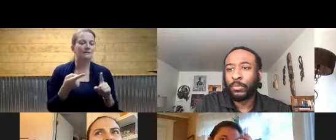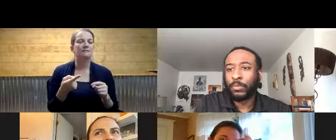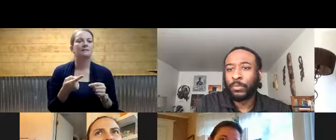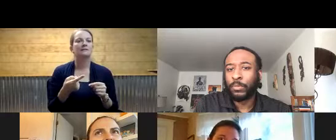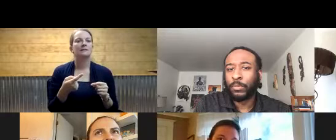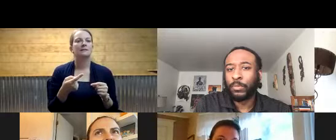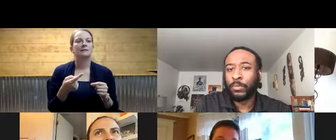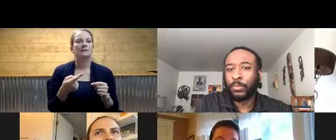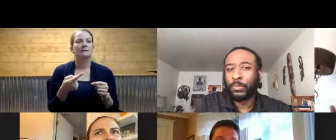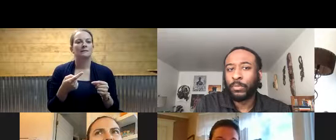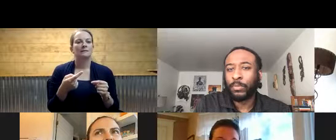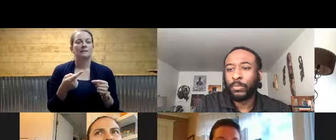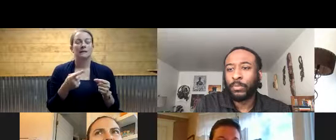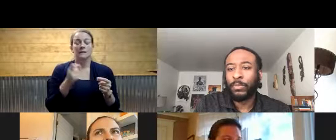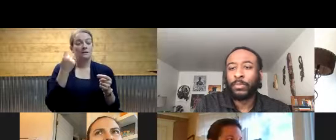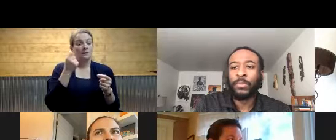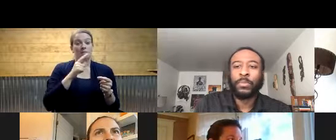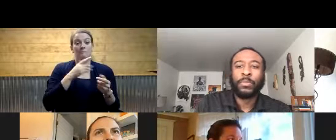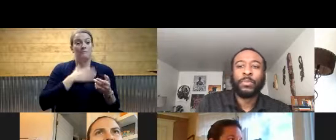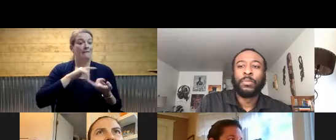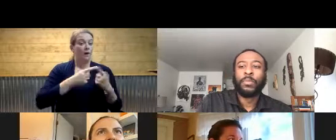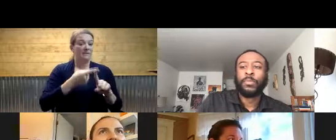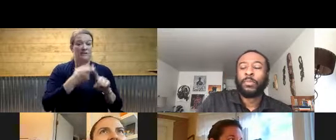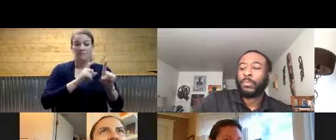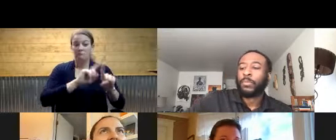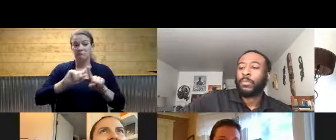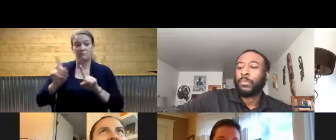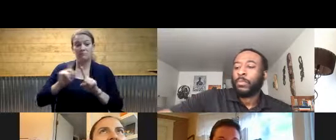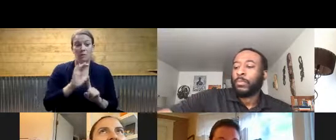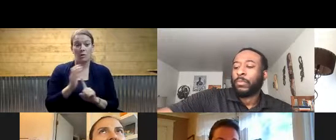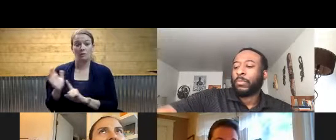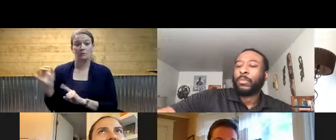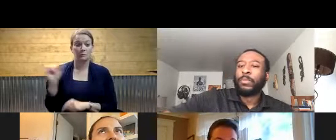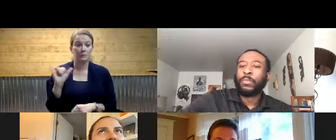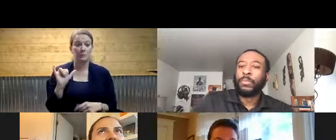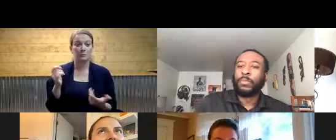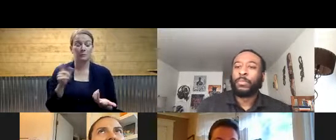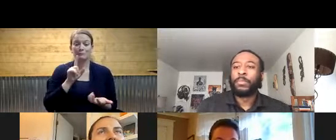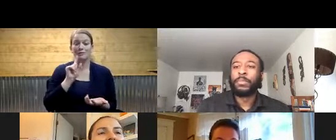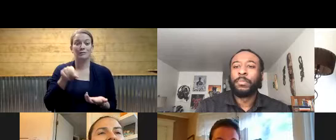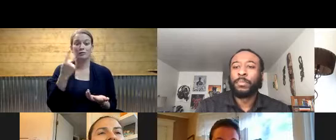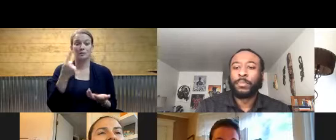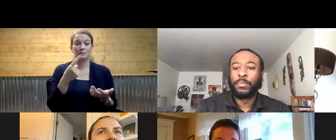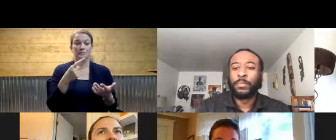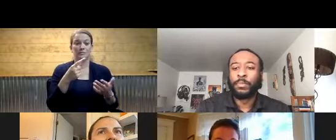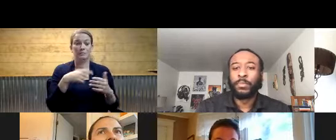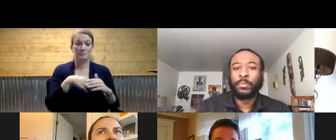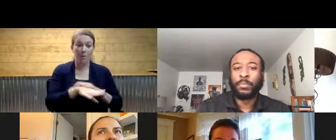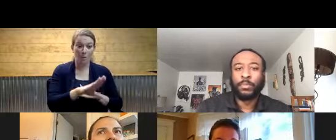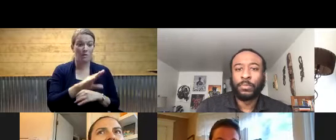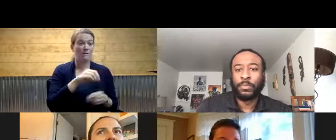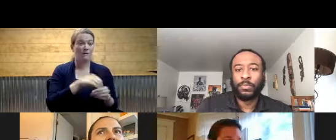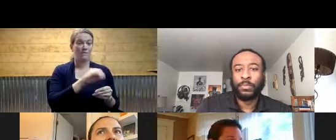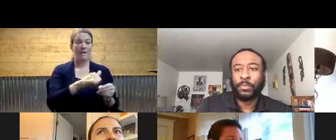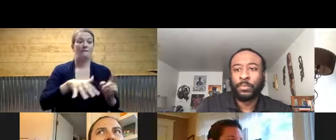other from different cultures as well. So it was kind of like just getting being born in that environment. I never